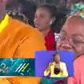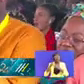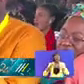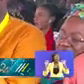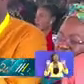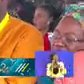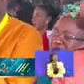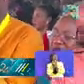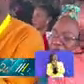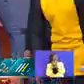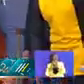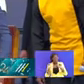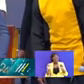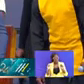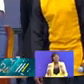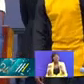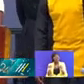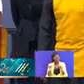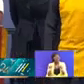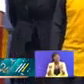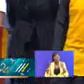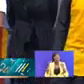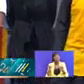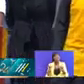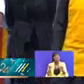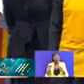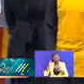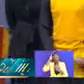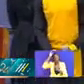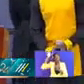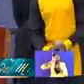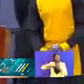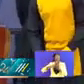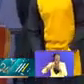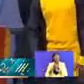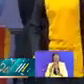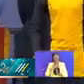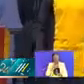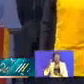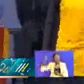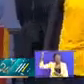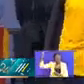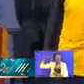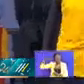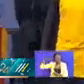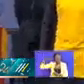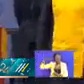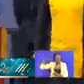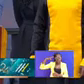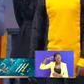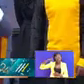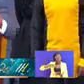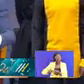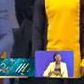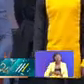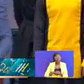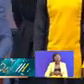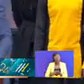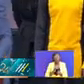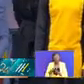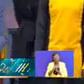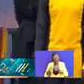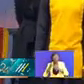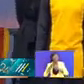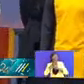not impossible to slay let the fathers become the light the ones that have the pattern of killing